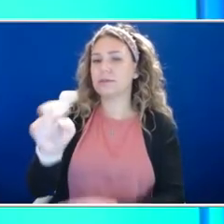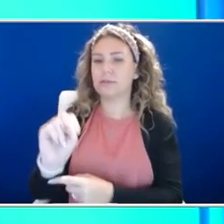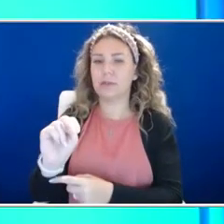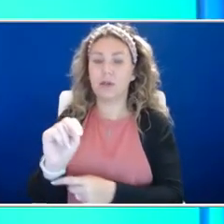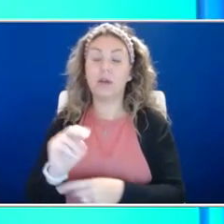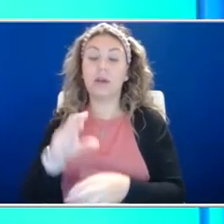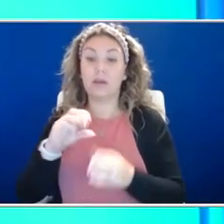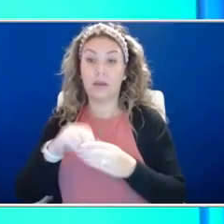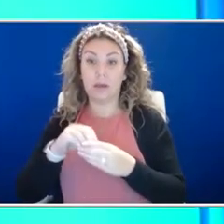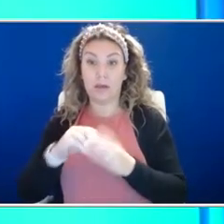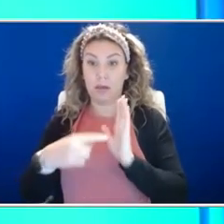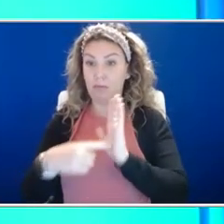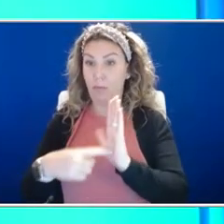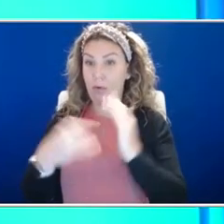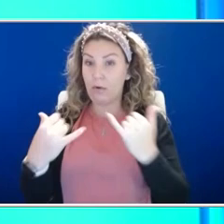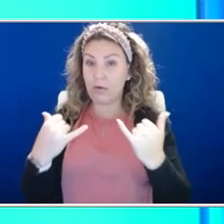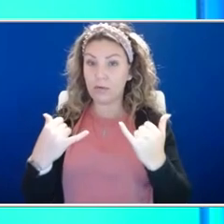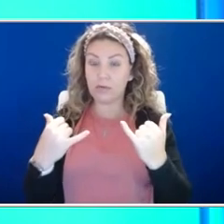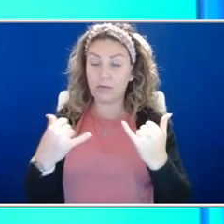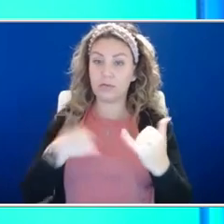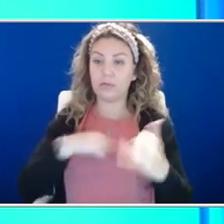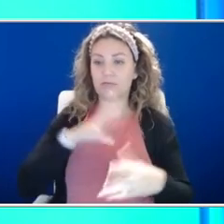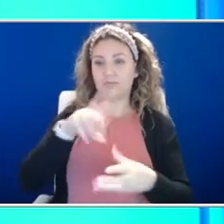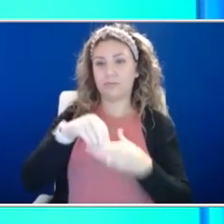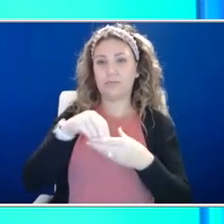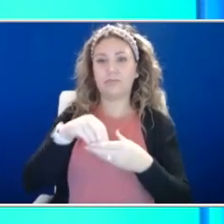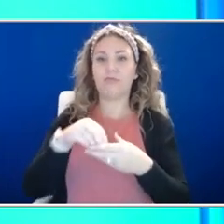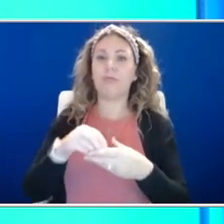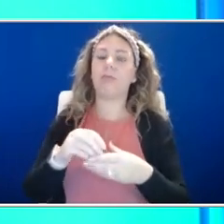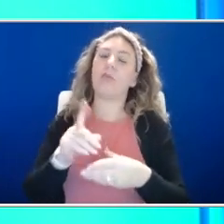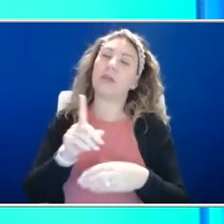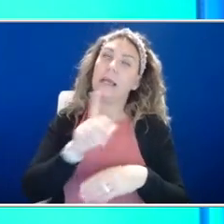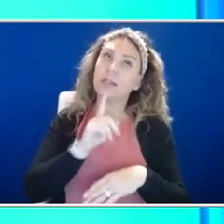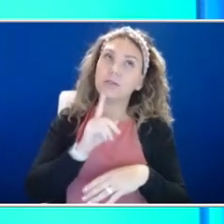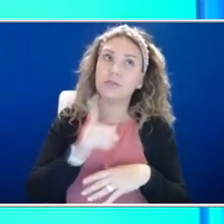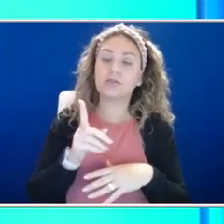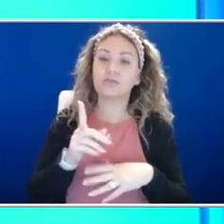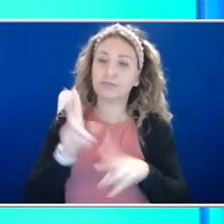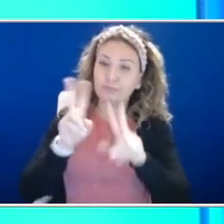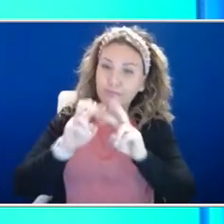now, we are including, it's actually looking at, in addition to the